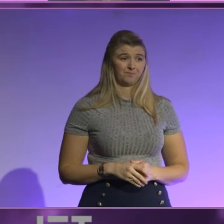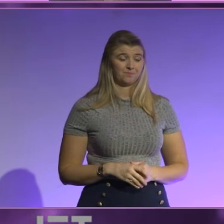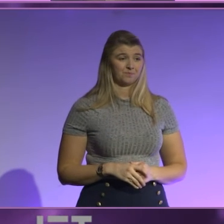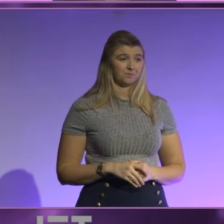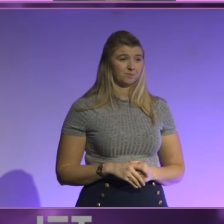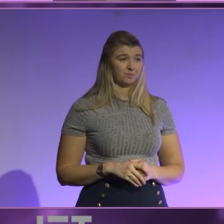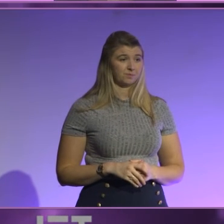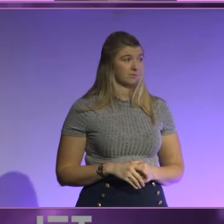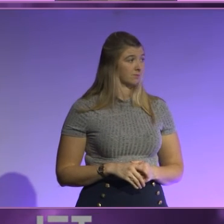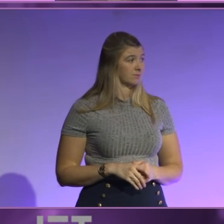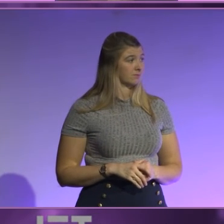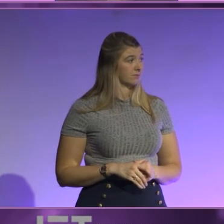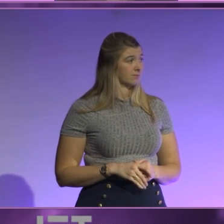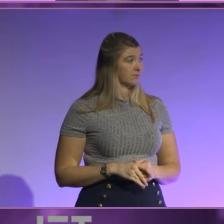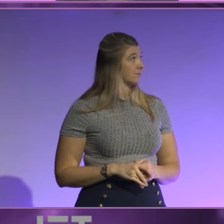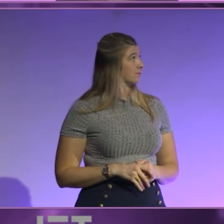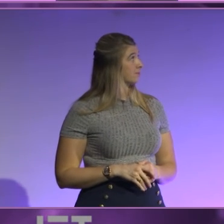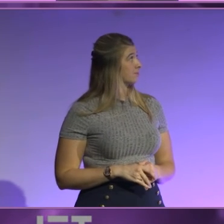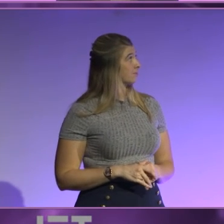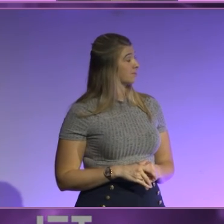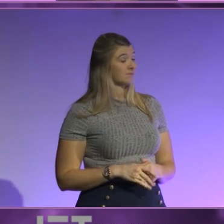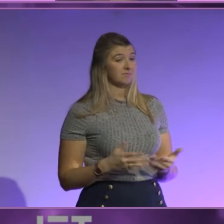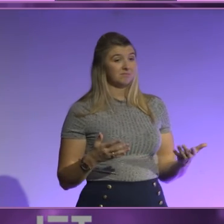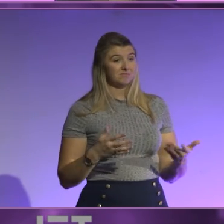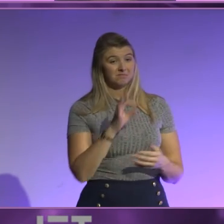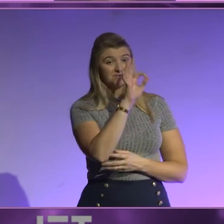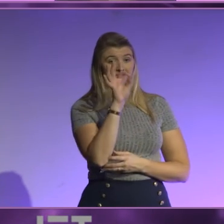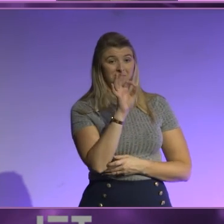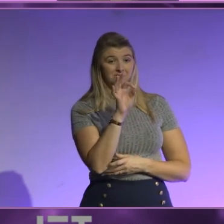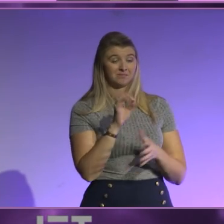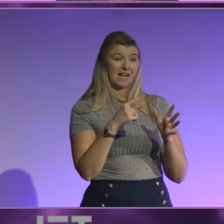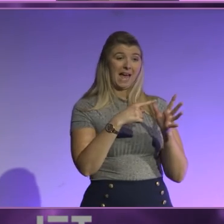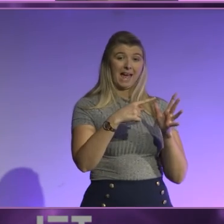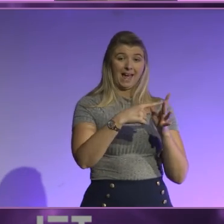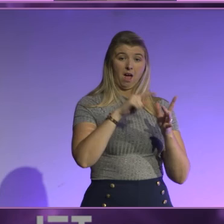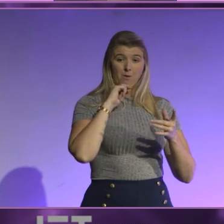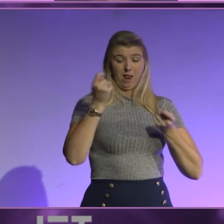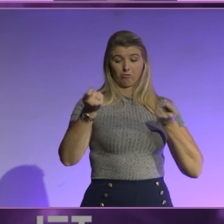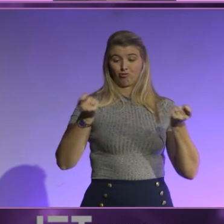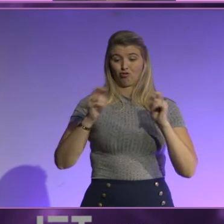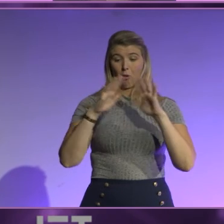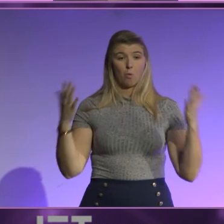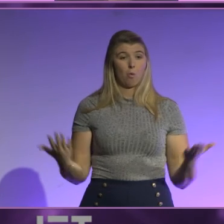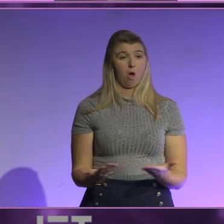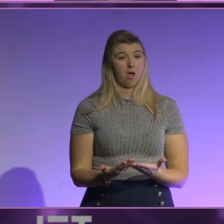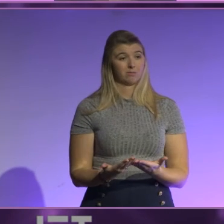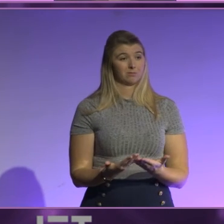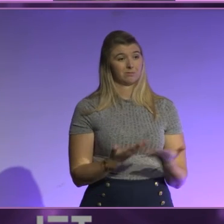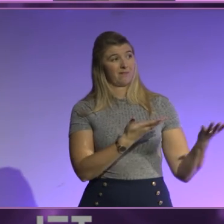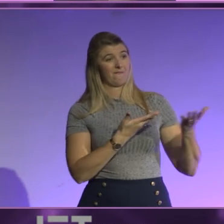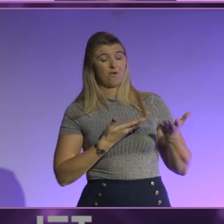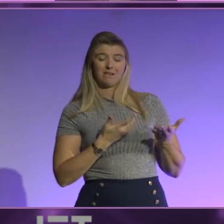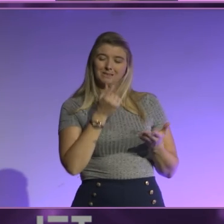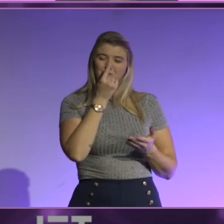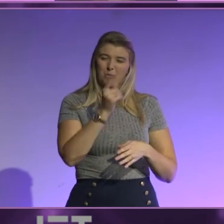Whether or not we'll actually get to the point of having a benevolent AI operating the whole world for us, well, it's probably a bit